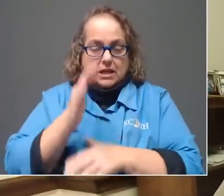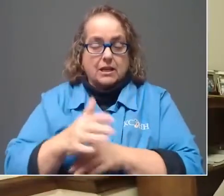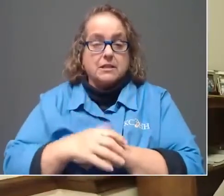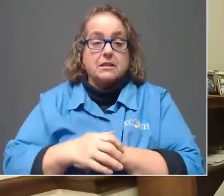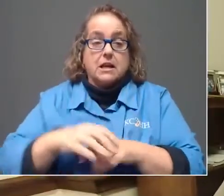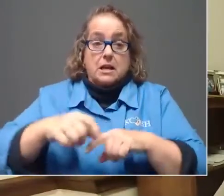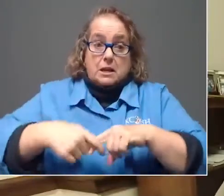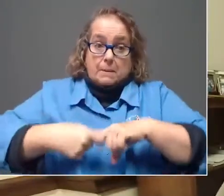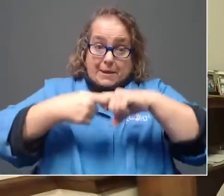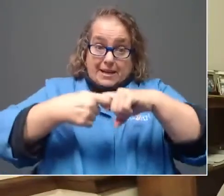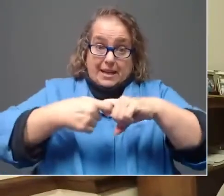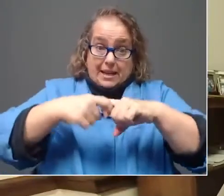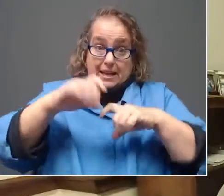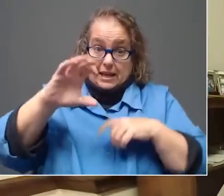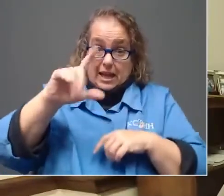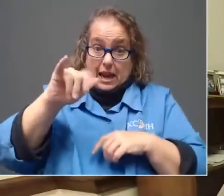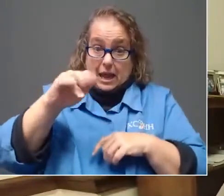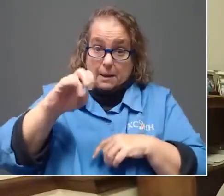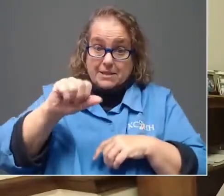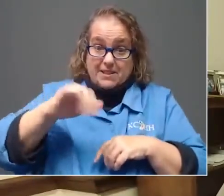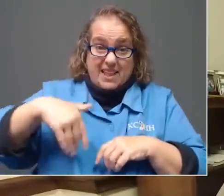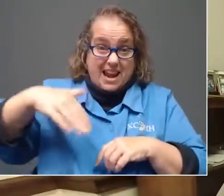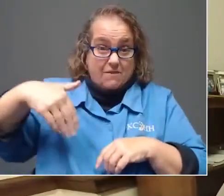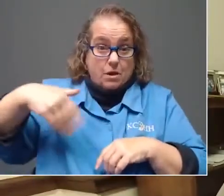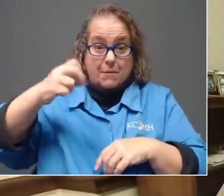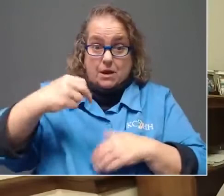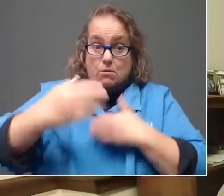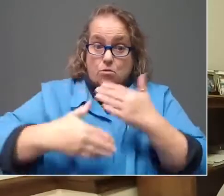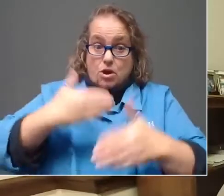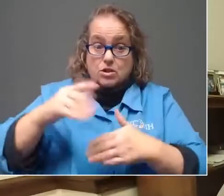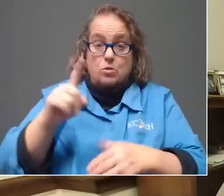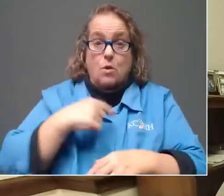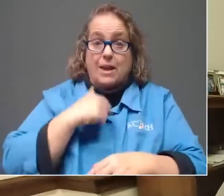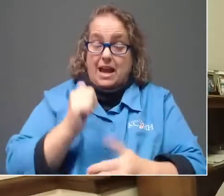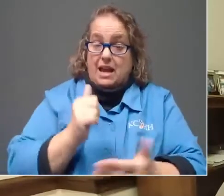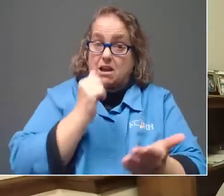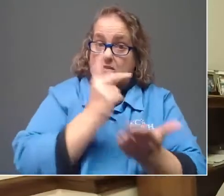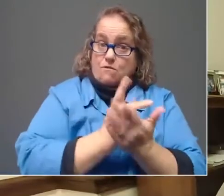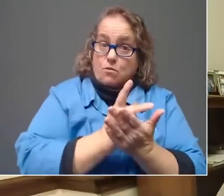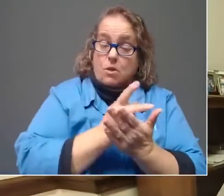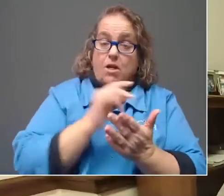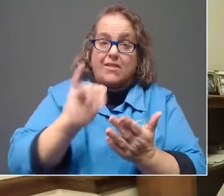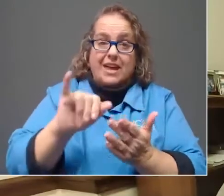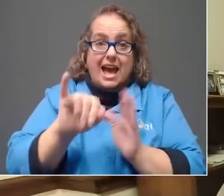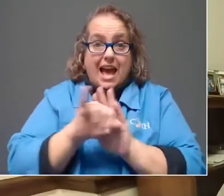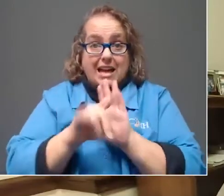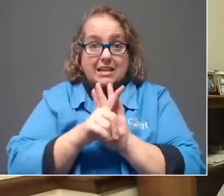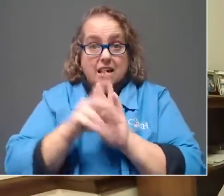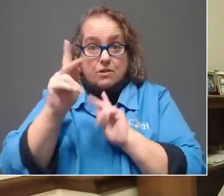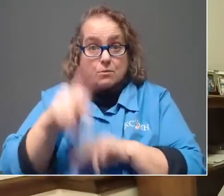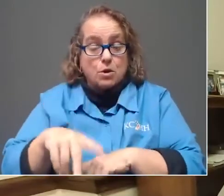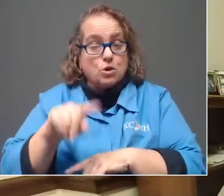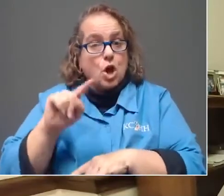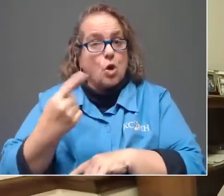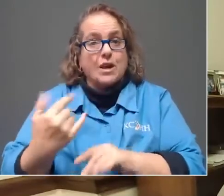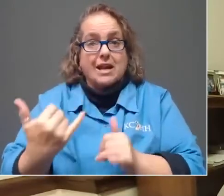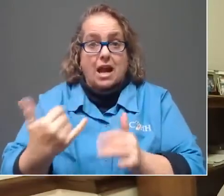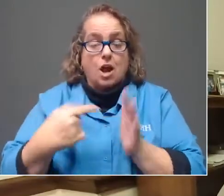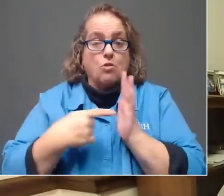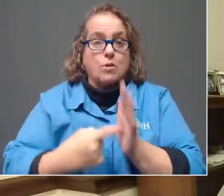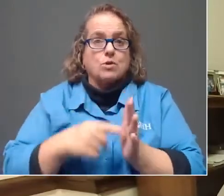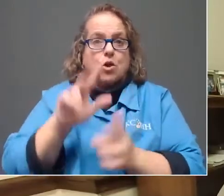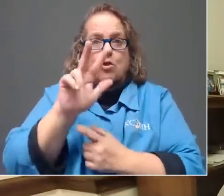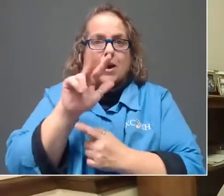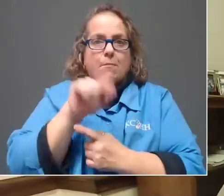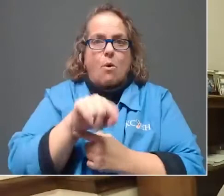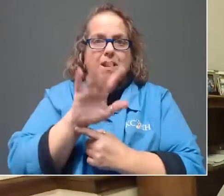that have not been processed where we can affirm an identity of a person now only represents 3.5% of the